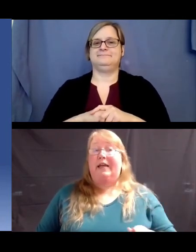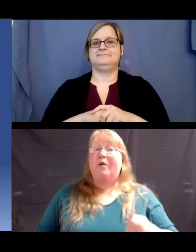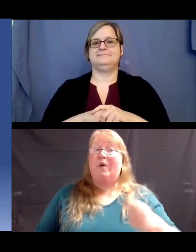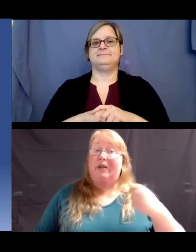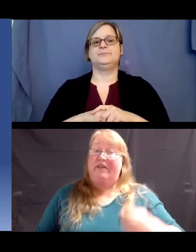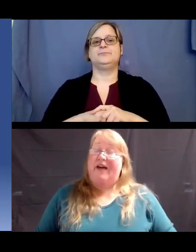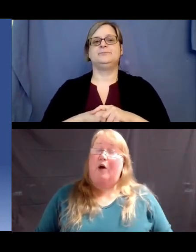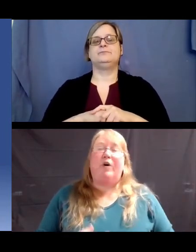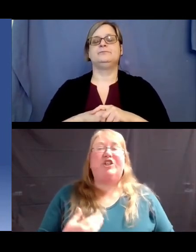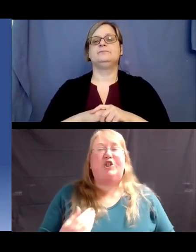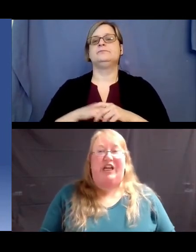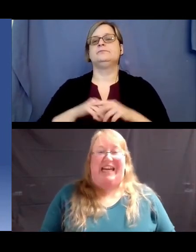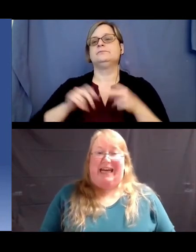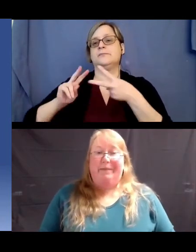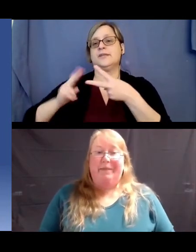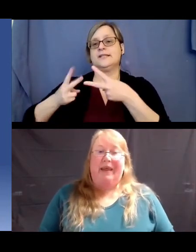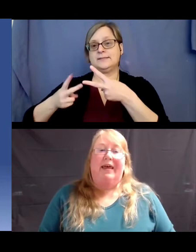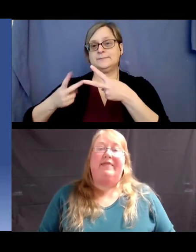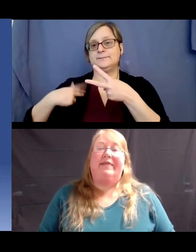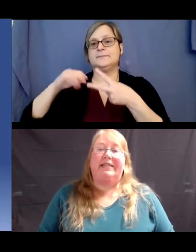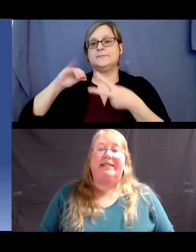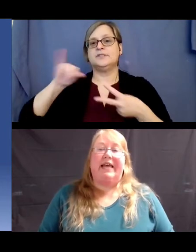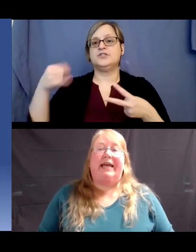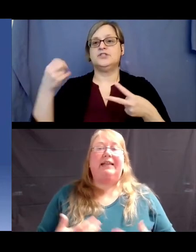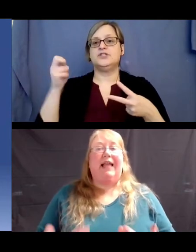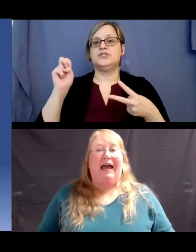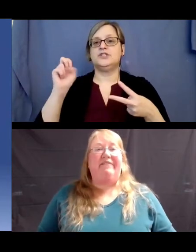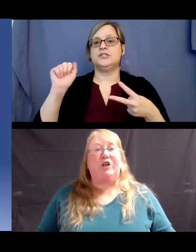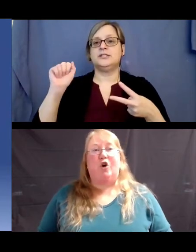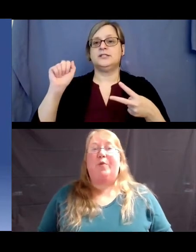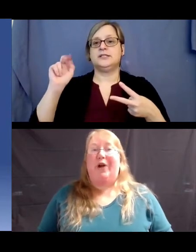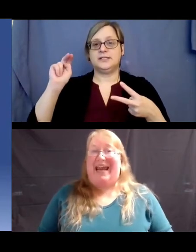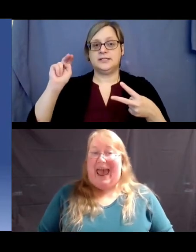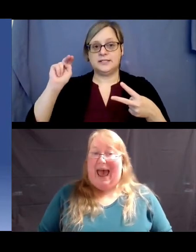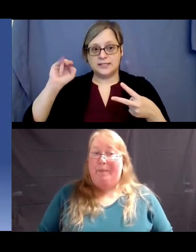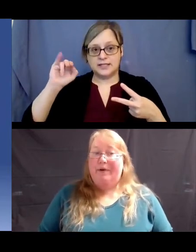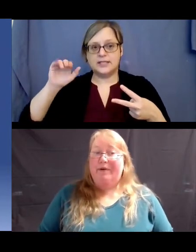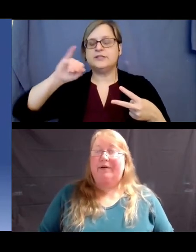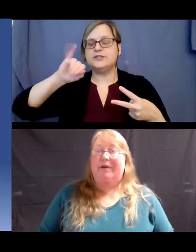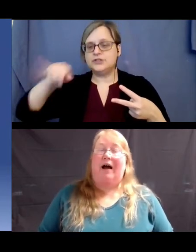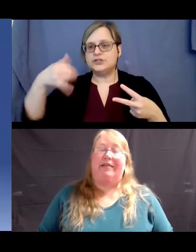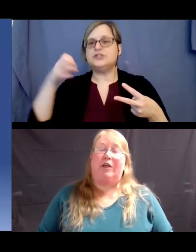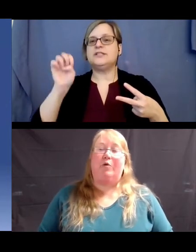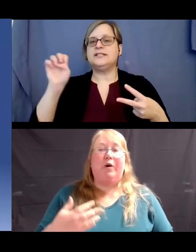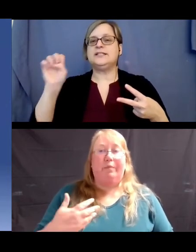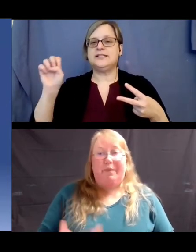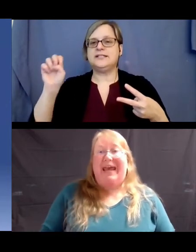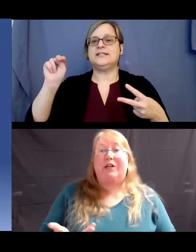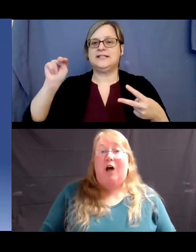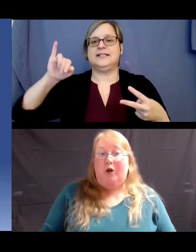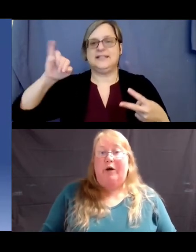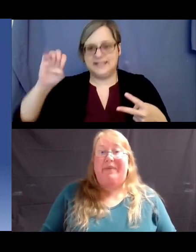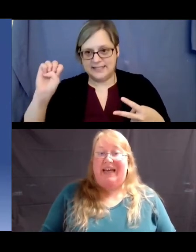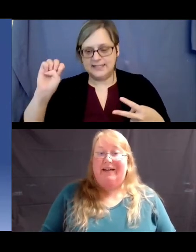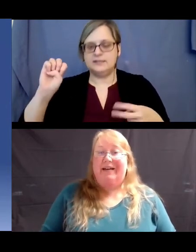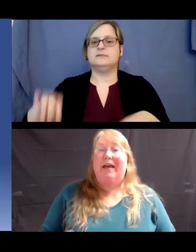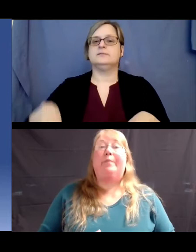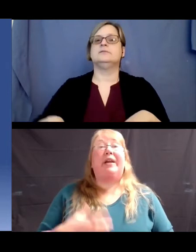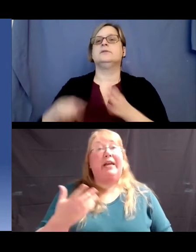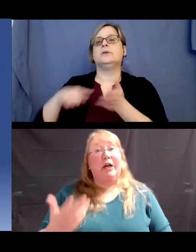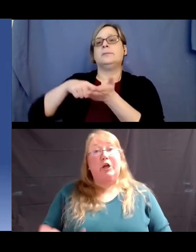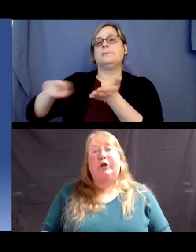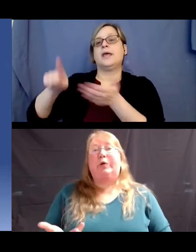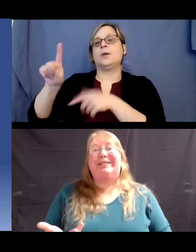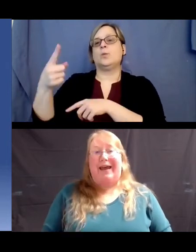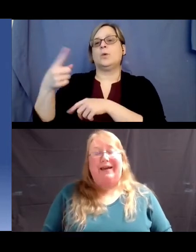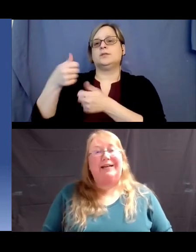And the other one that we found was Genie. This is a live interpreting app that you pay $1 a minute, but